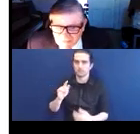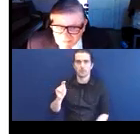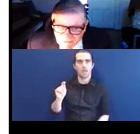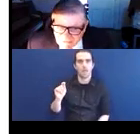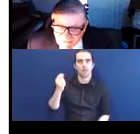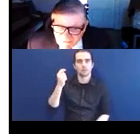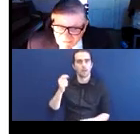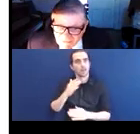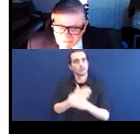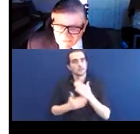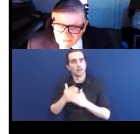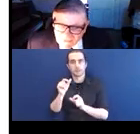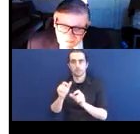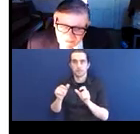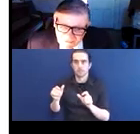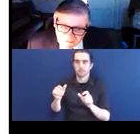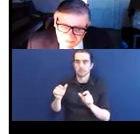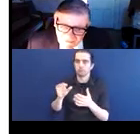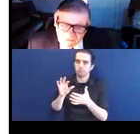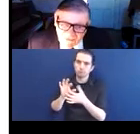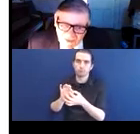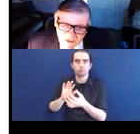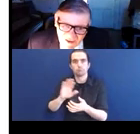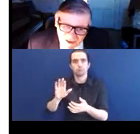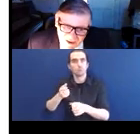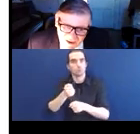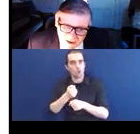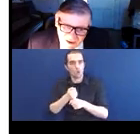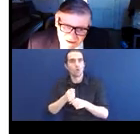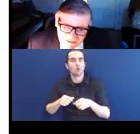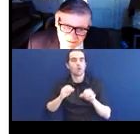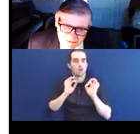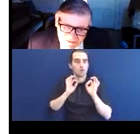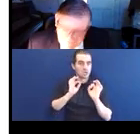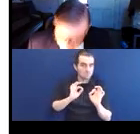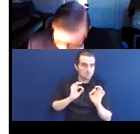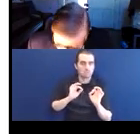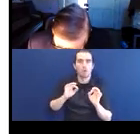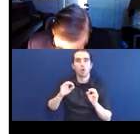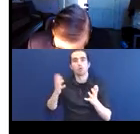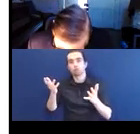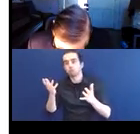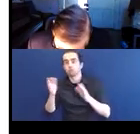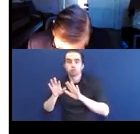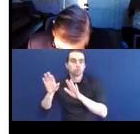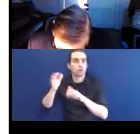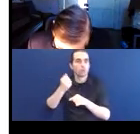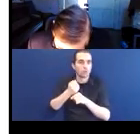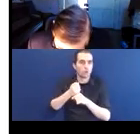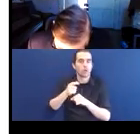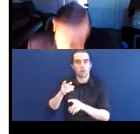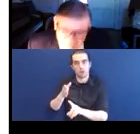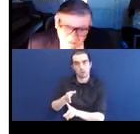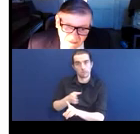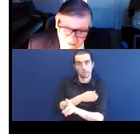Thank you, Sarah. So it's widely known, even through studies, that many persons with disabilities are in the formal sector.